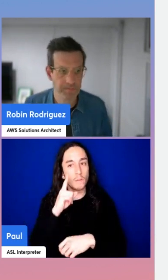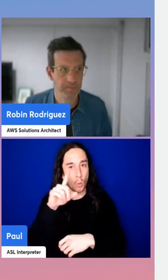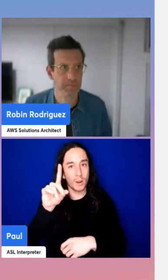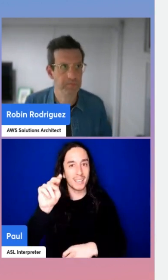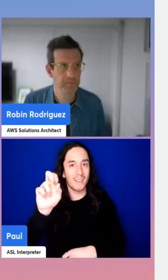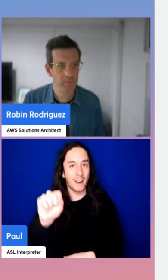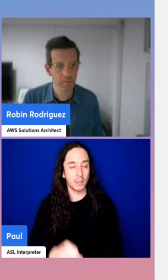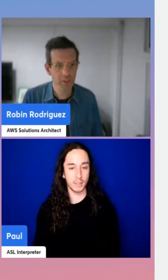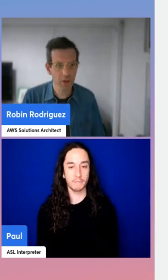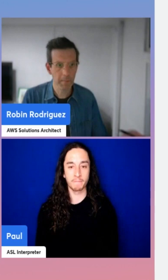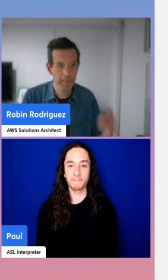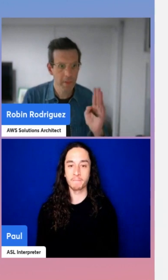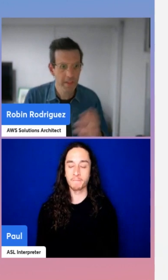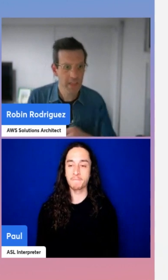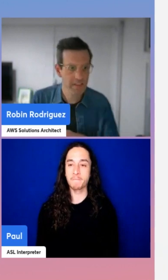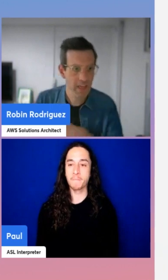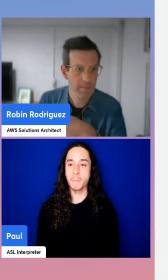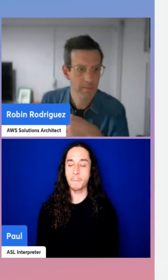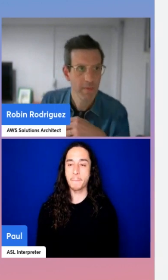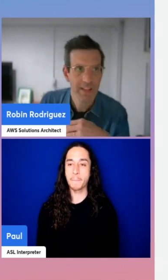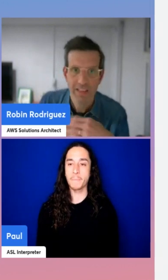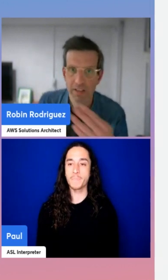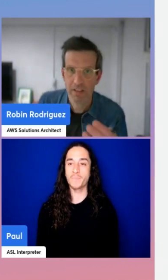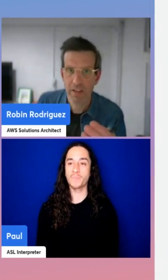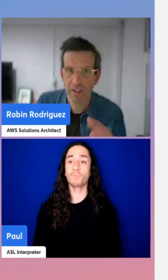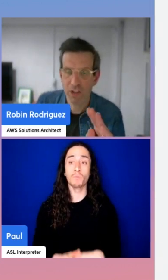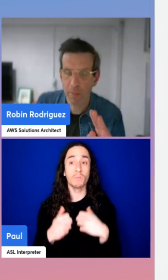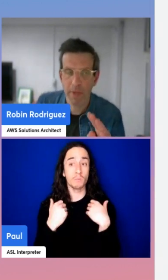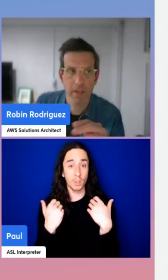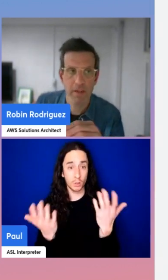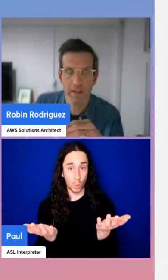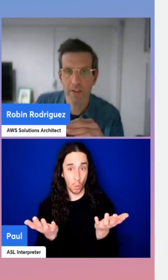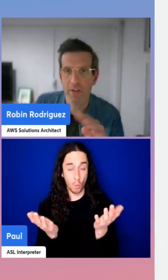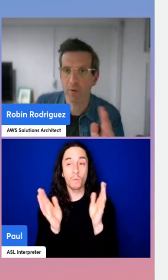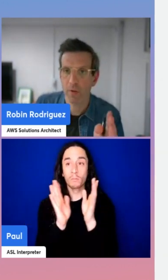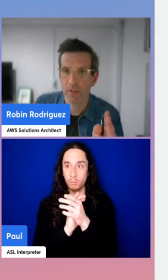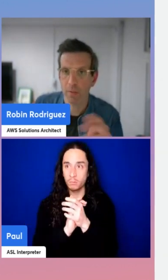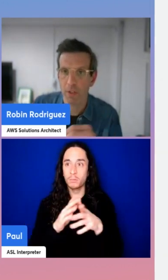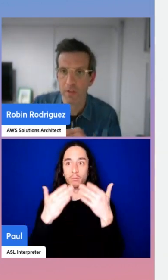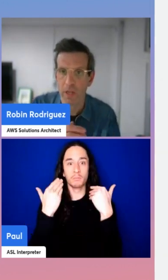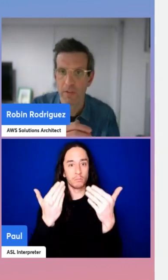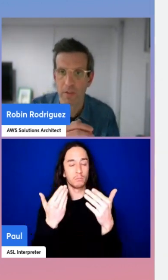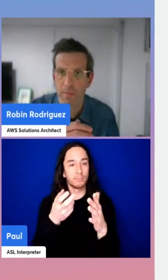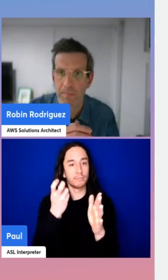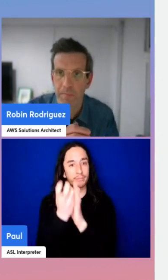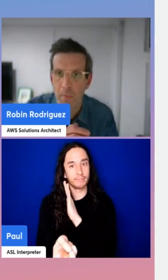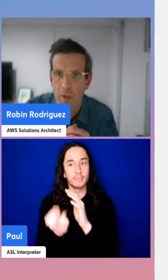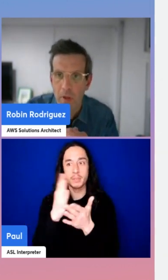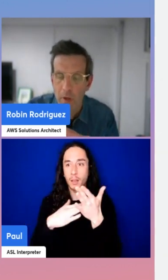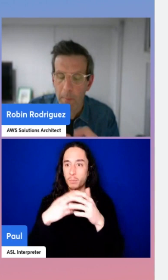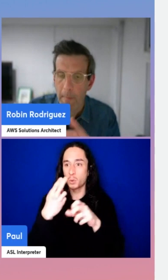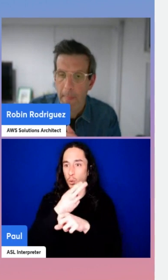DNS. So that said, let's jump into some use cases.